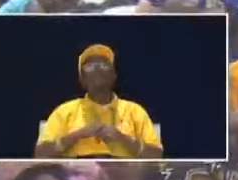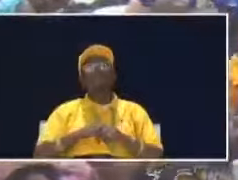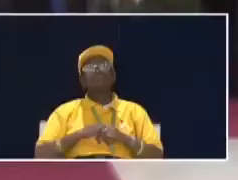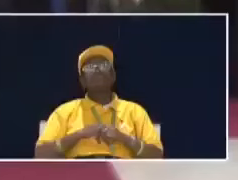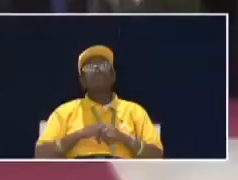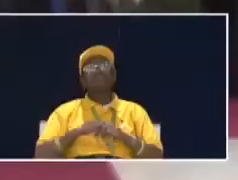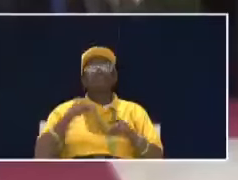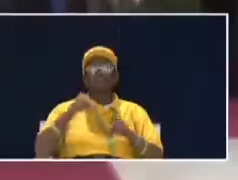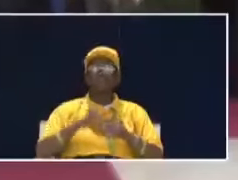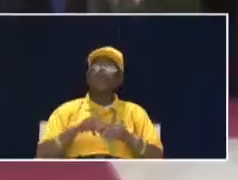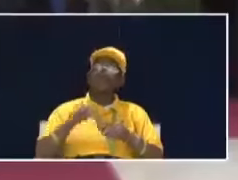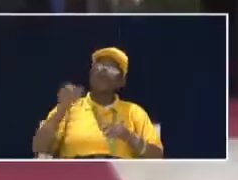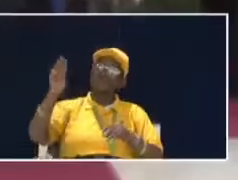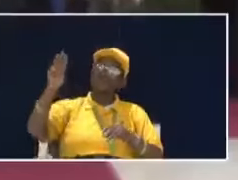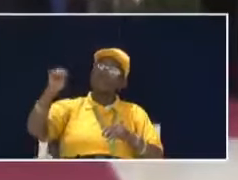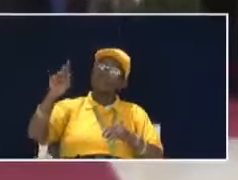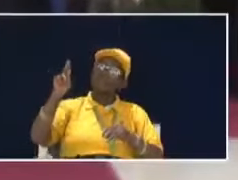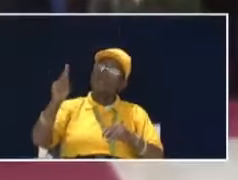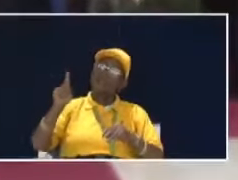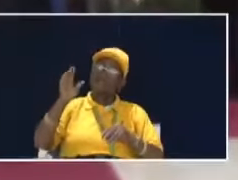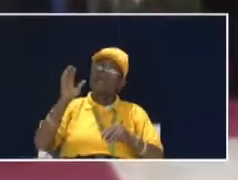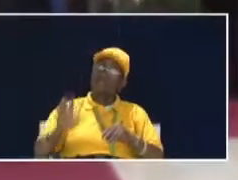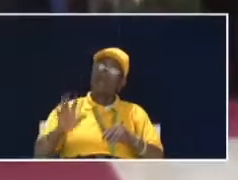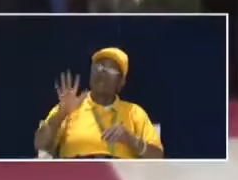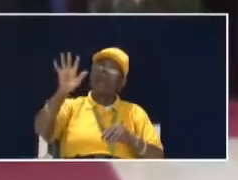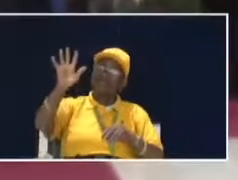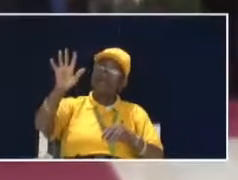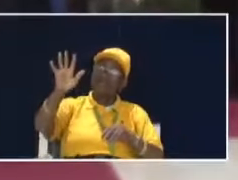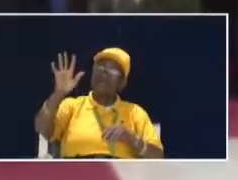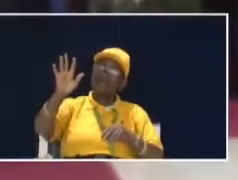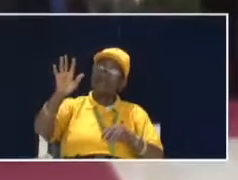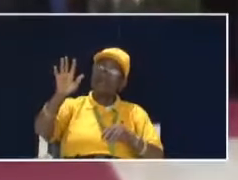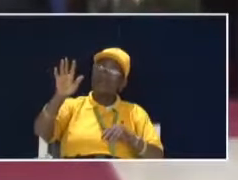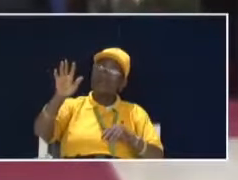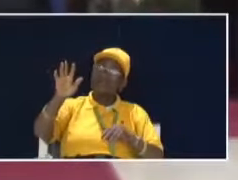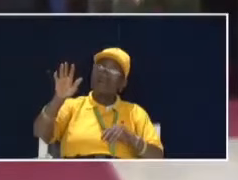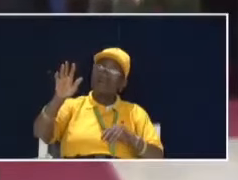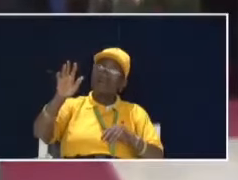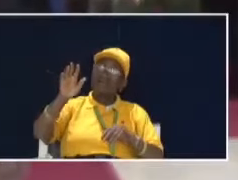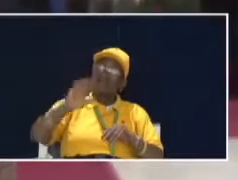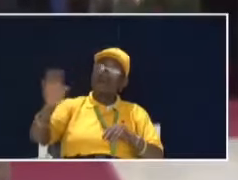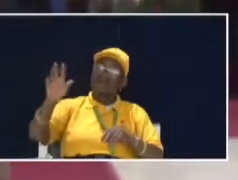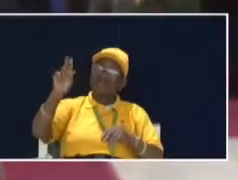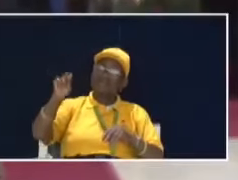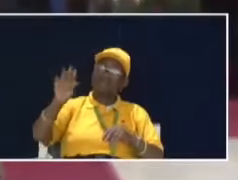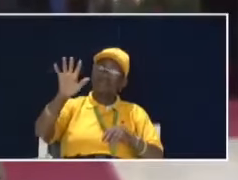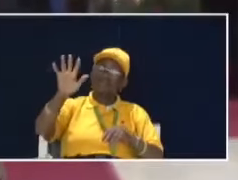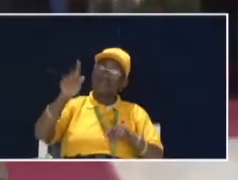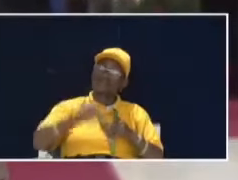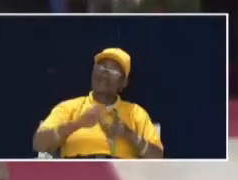In Mark chapter 5, from verse 35 to 43, Mark 5, 35 to